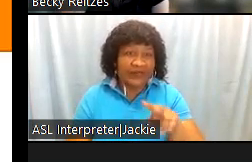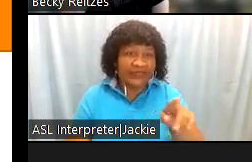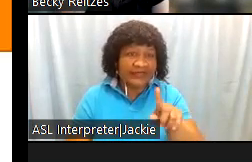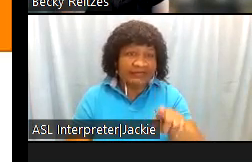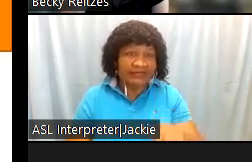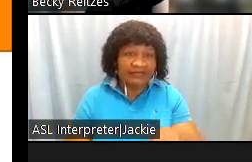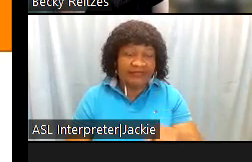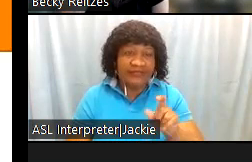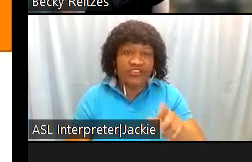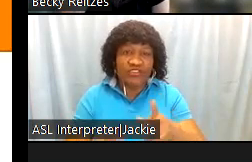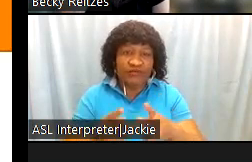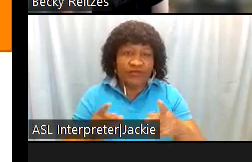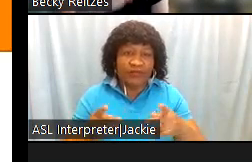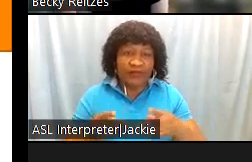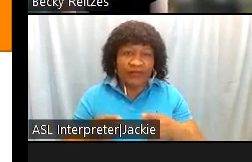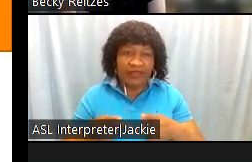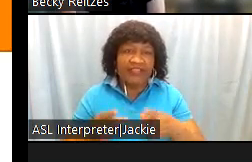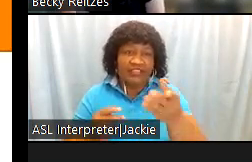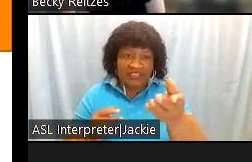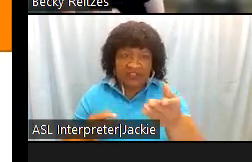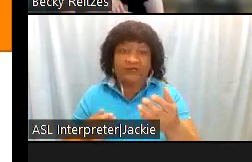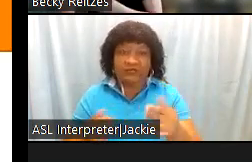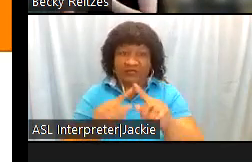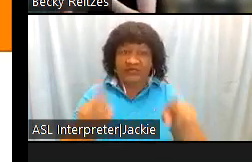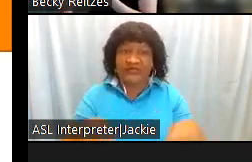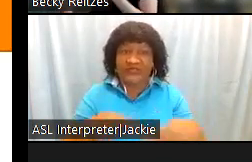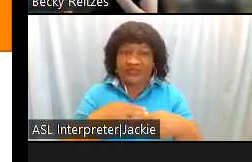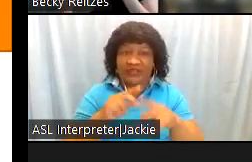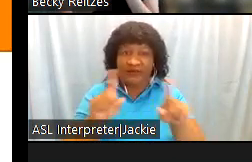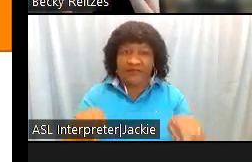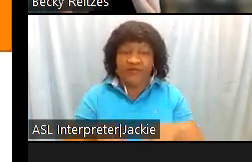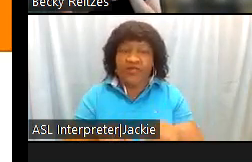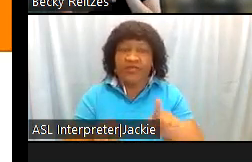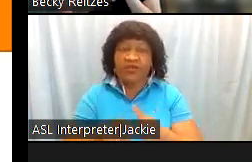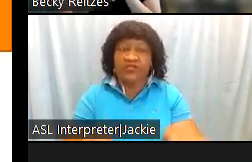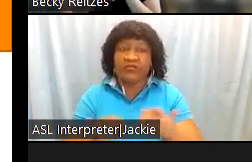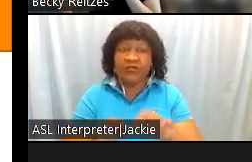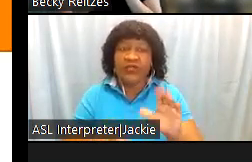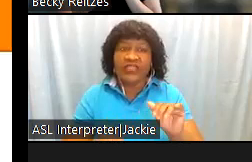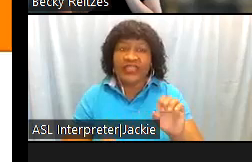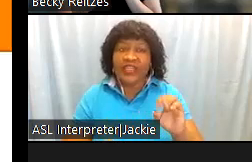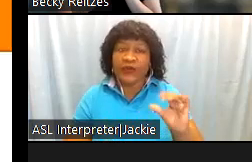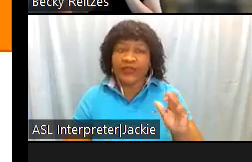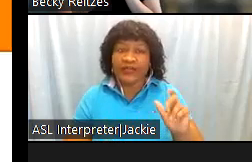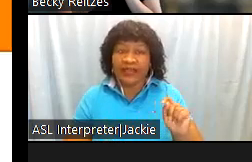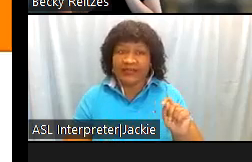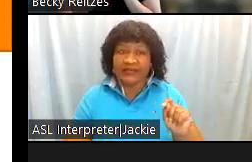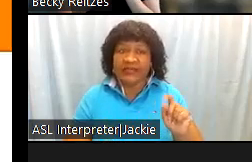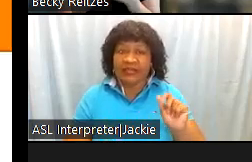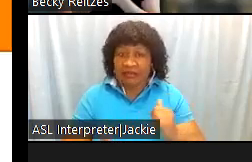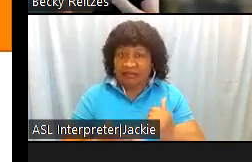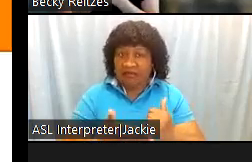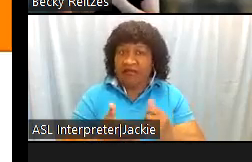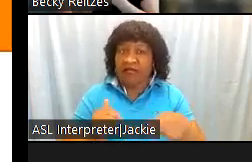there should be a place where it says, that also Care Connect can help,